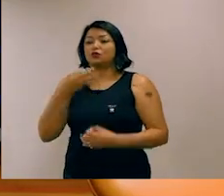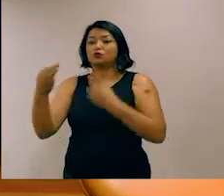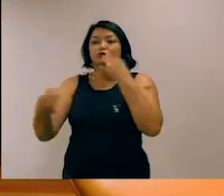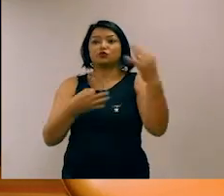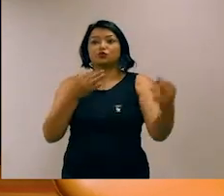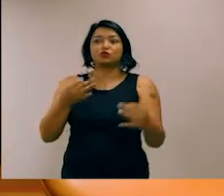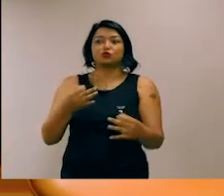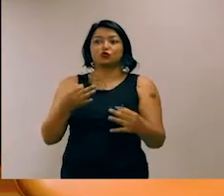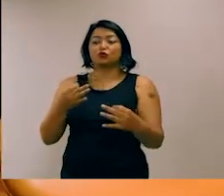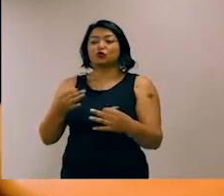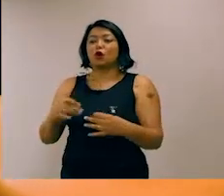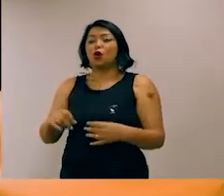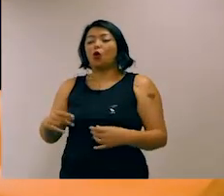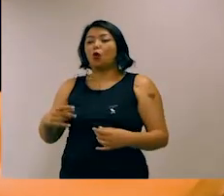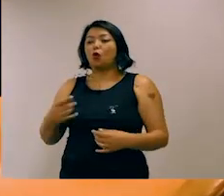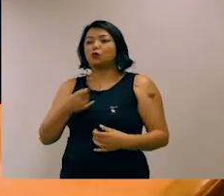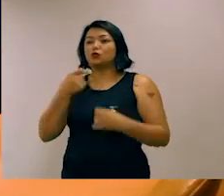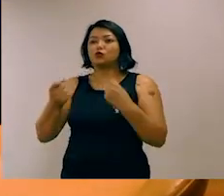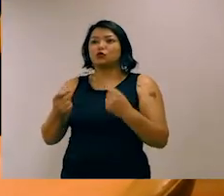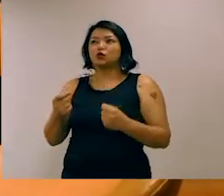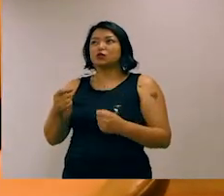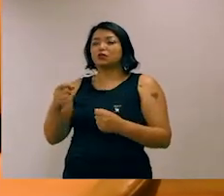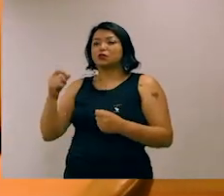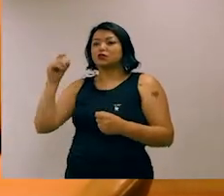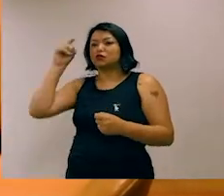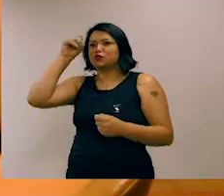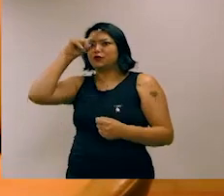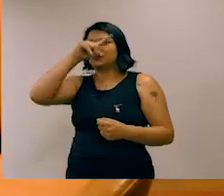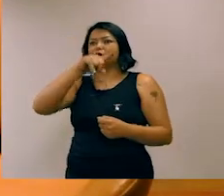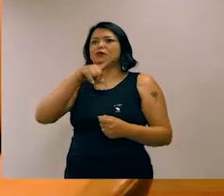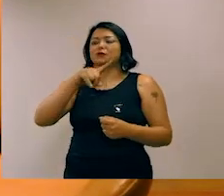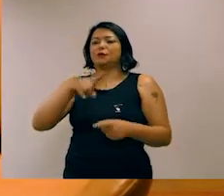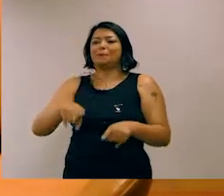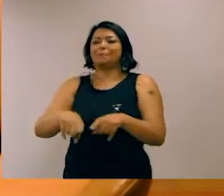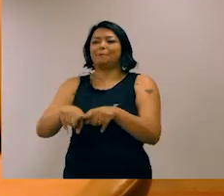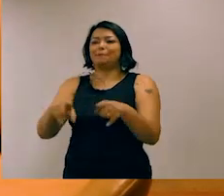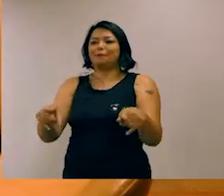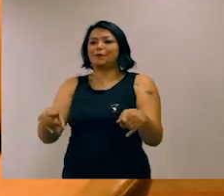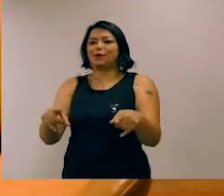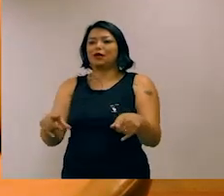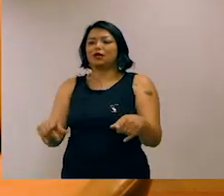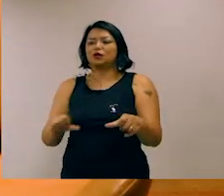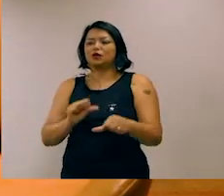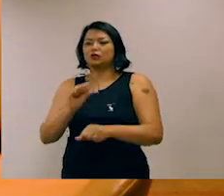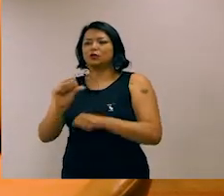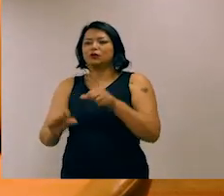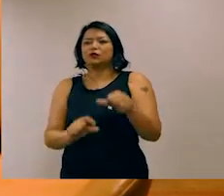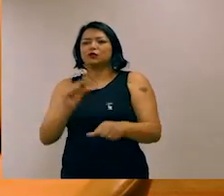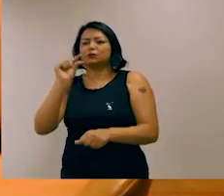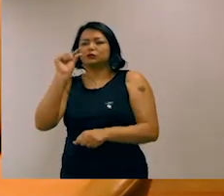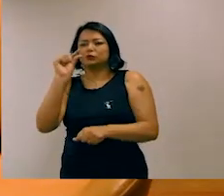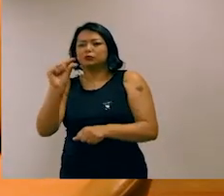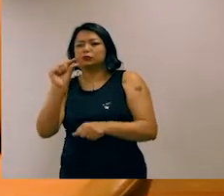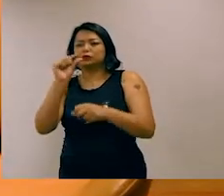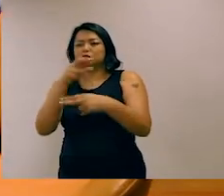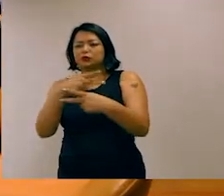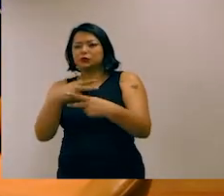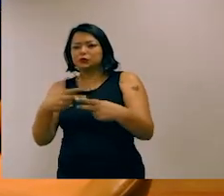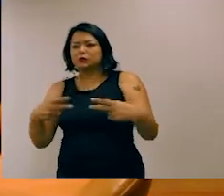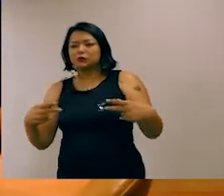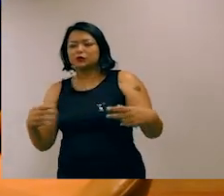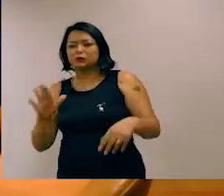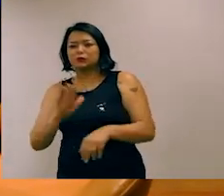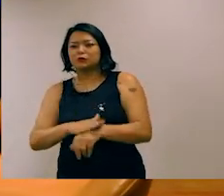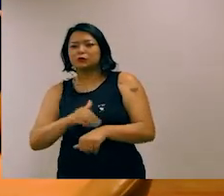harder. And sometimes this is all it takes to get a significant effect. The third treatment we try is by